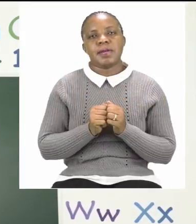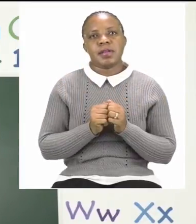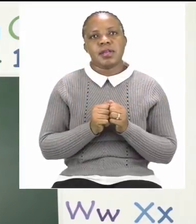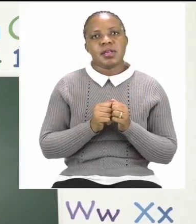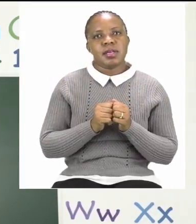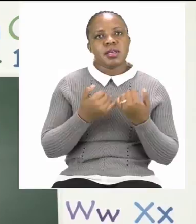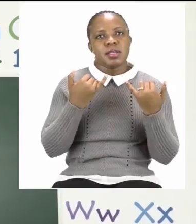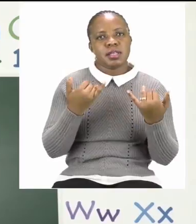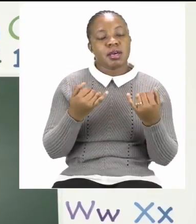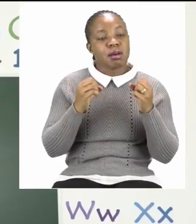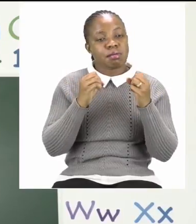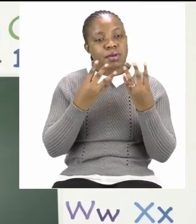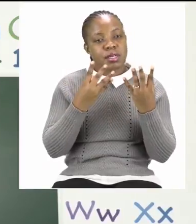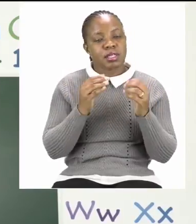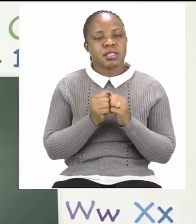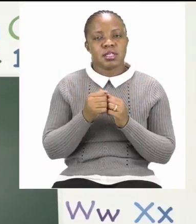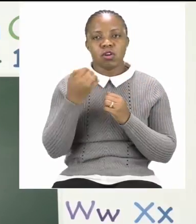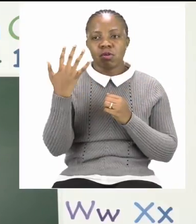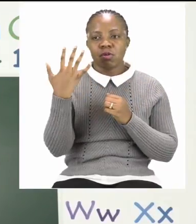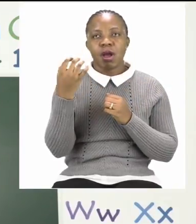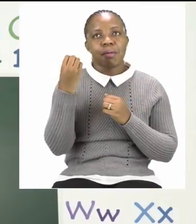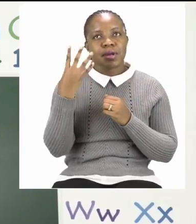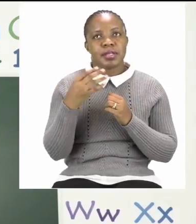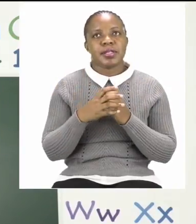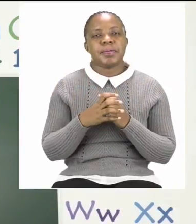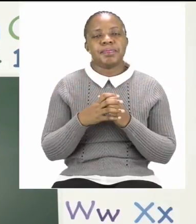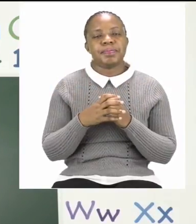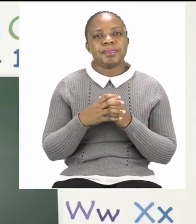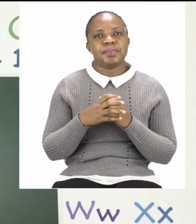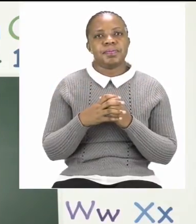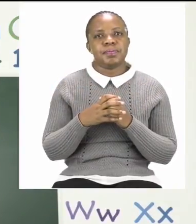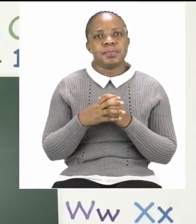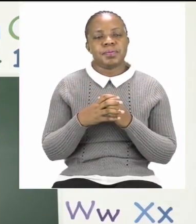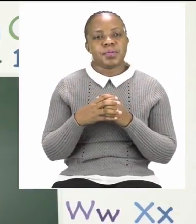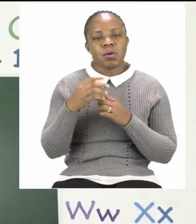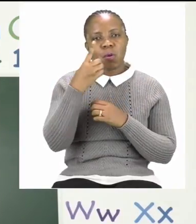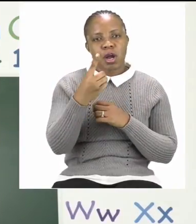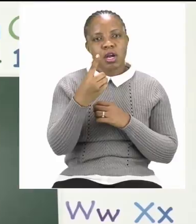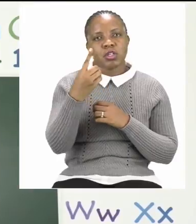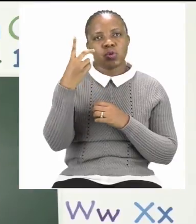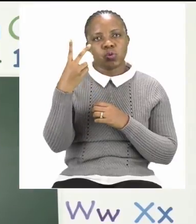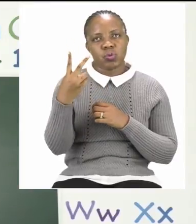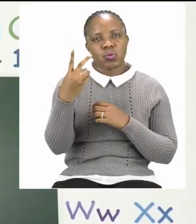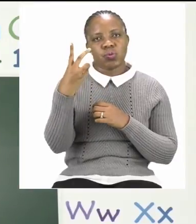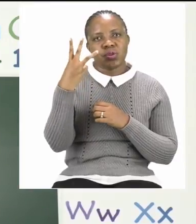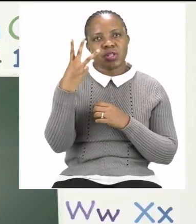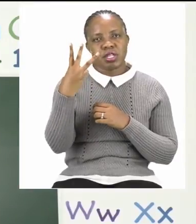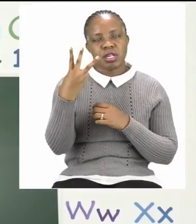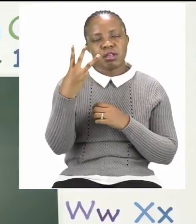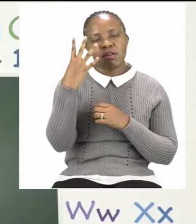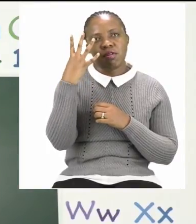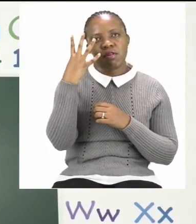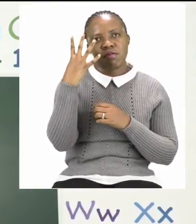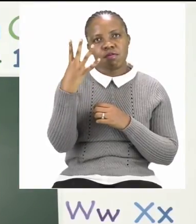how many counters we have. Let us go. 1, 2,